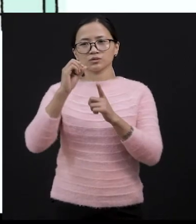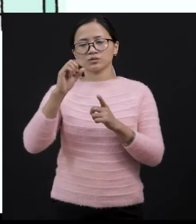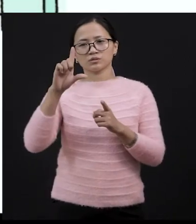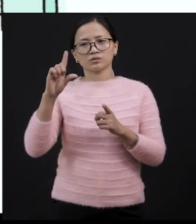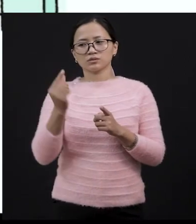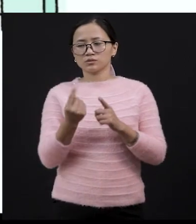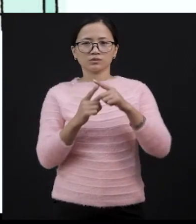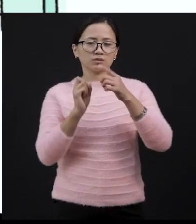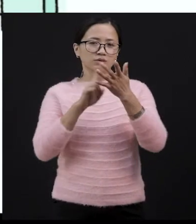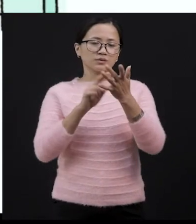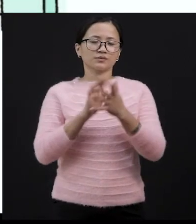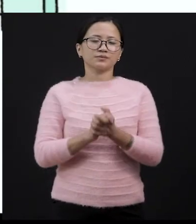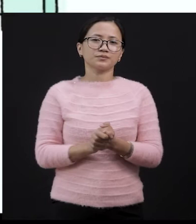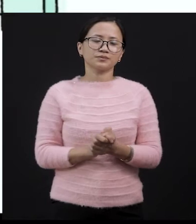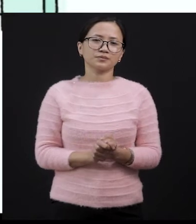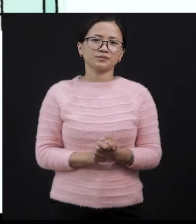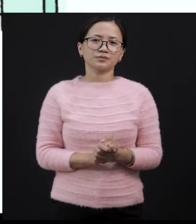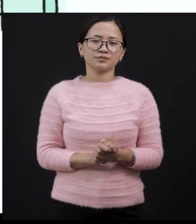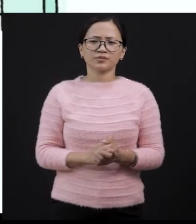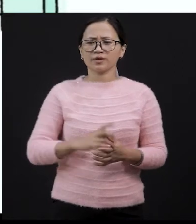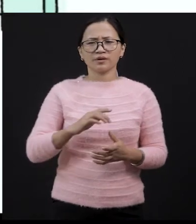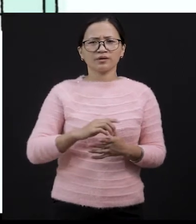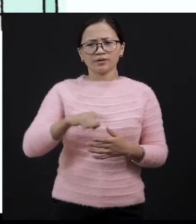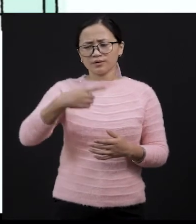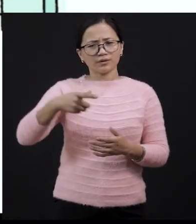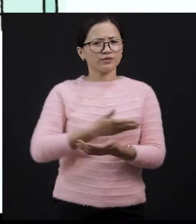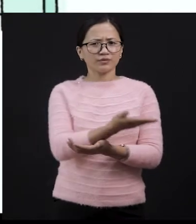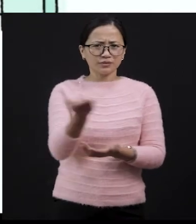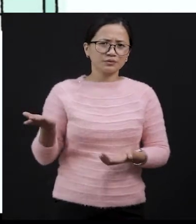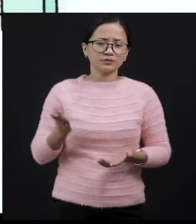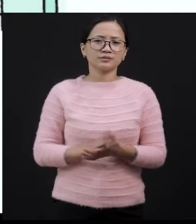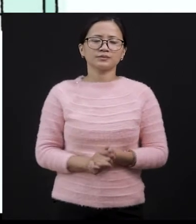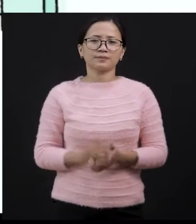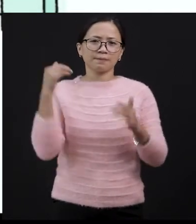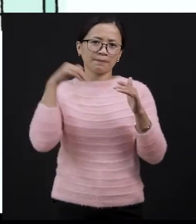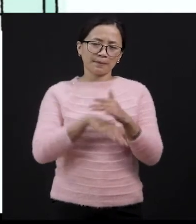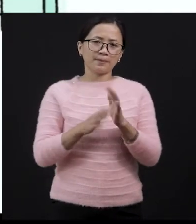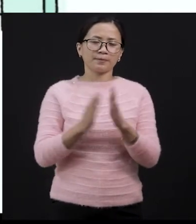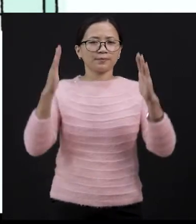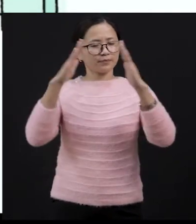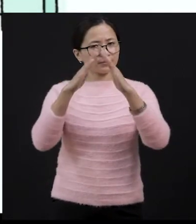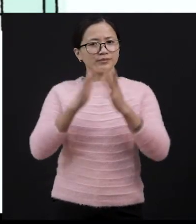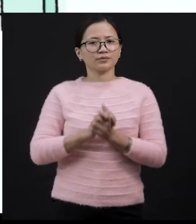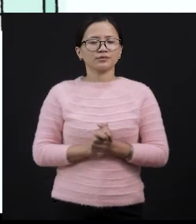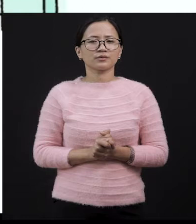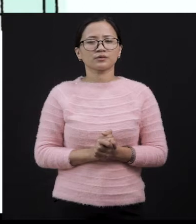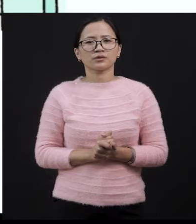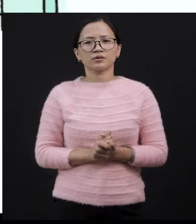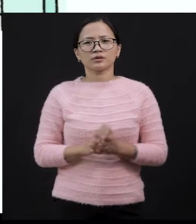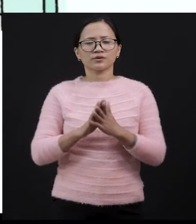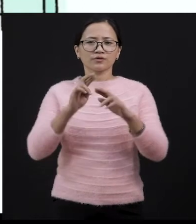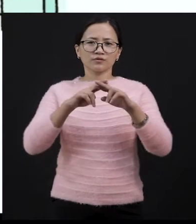pollution. So pollution, it is everywhere. It's at indoor, at home,